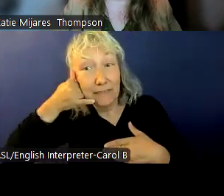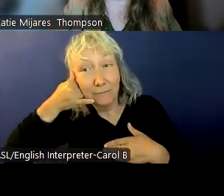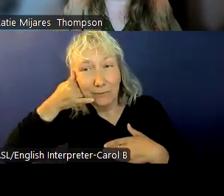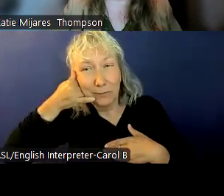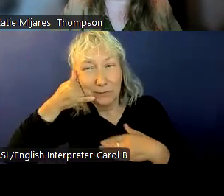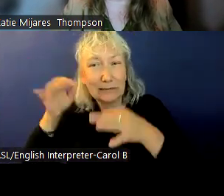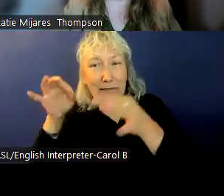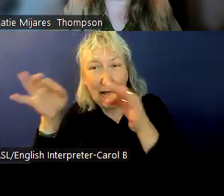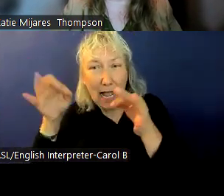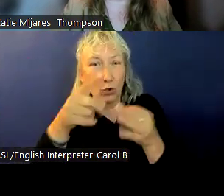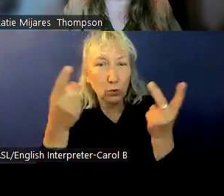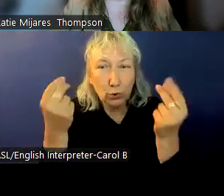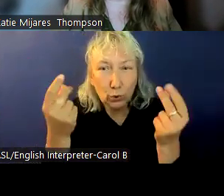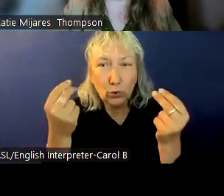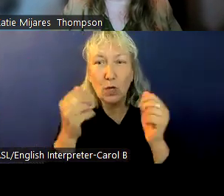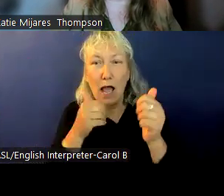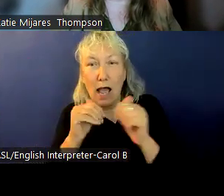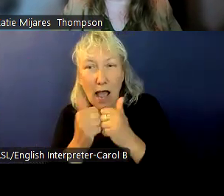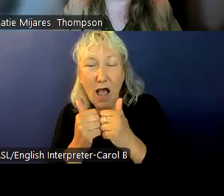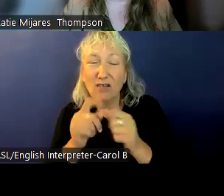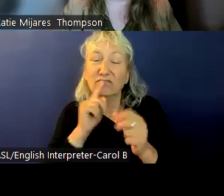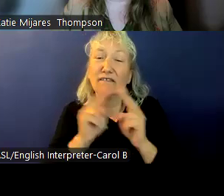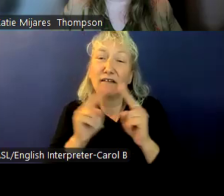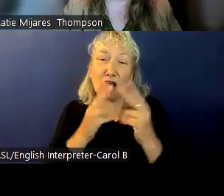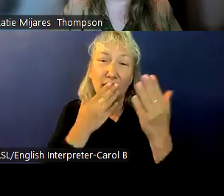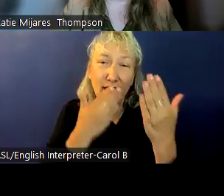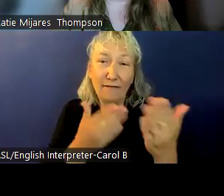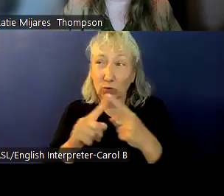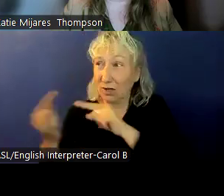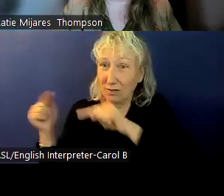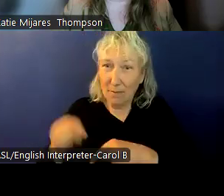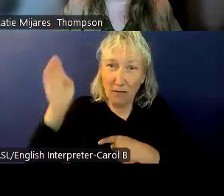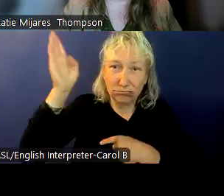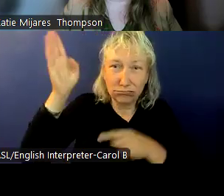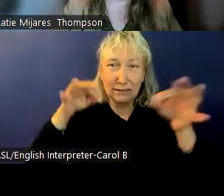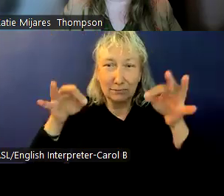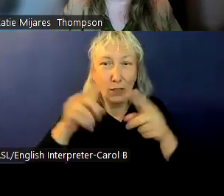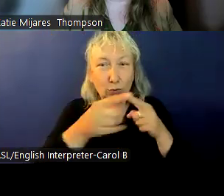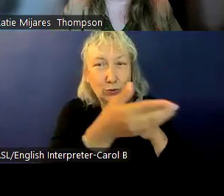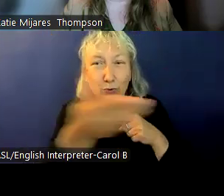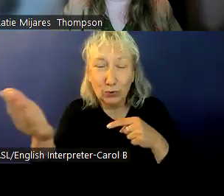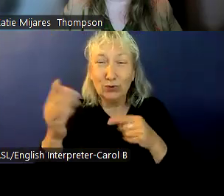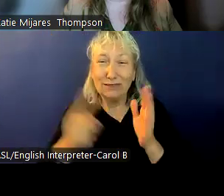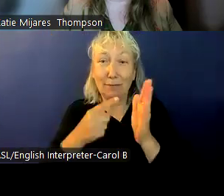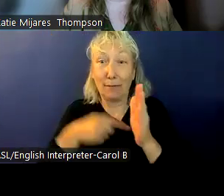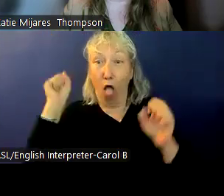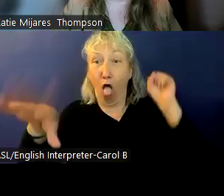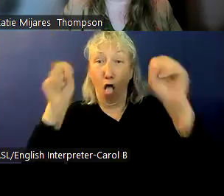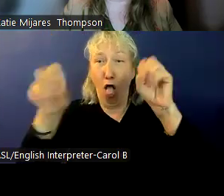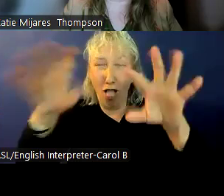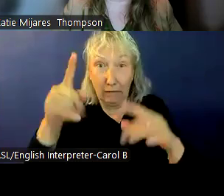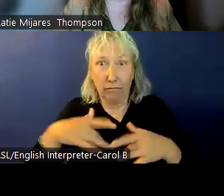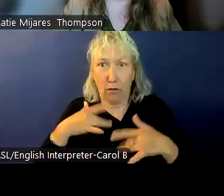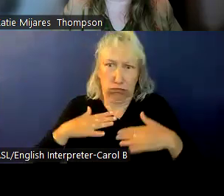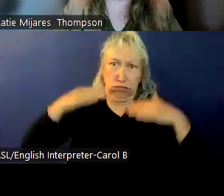through that process. I'm really thankful to be here today. I know there's a lot of information that can be overwhelming. Hopefully the ABLE program